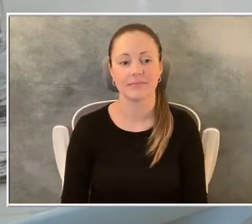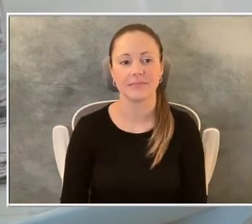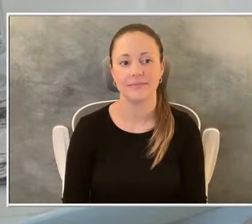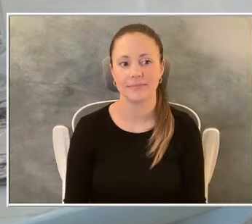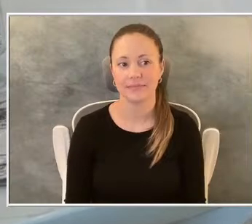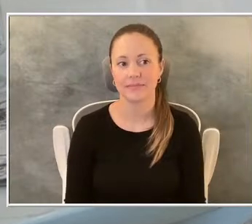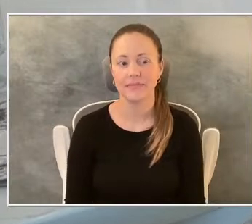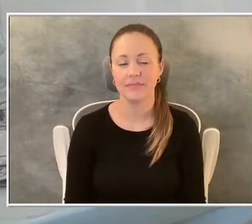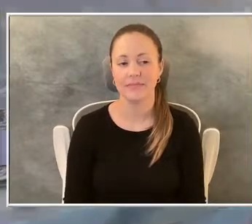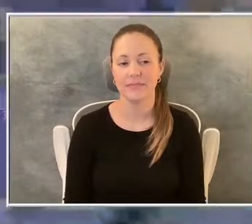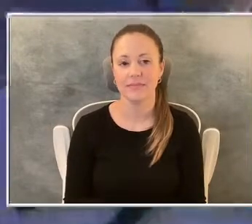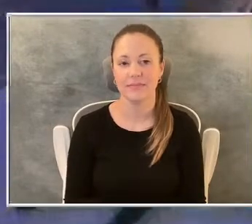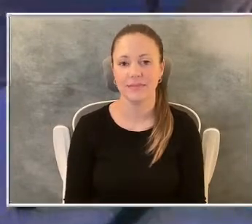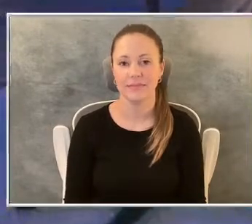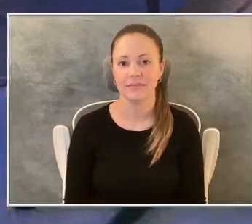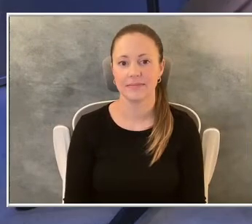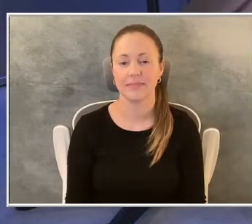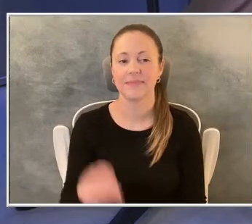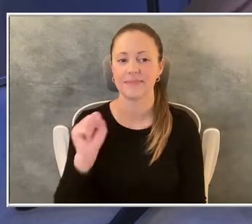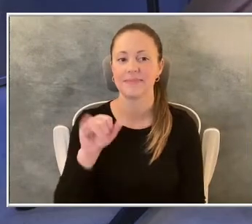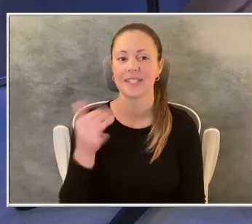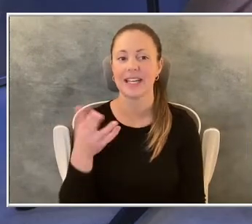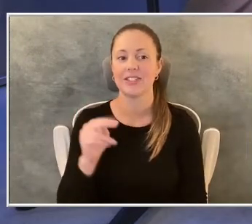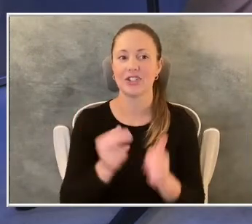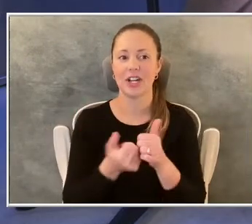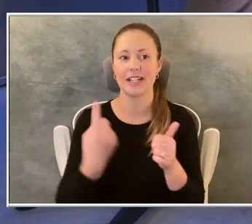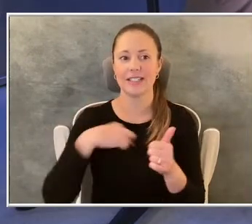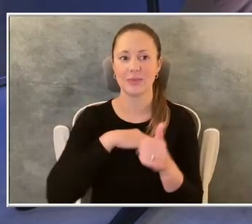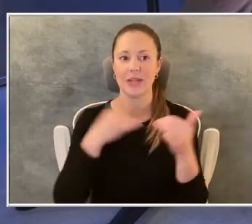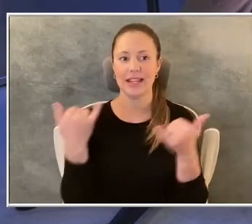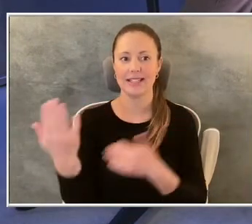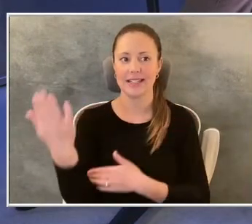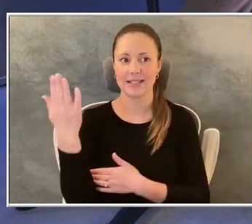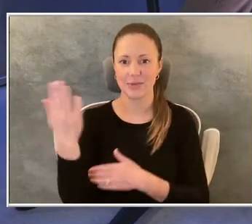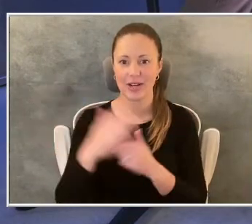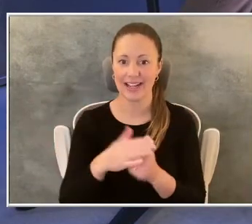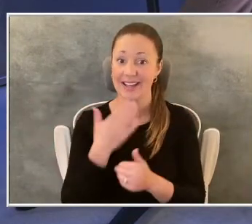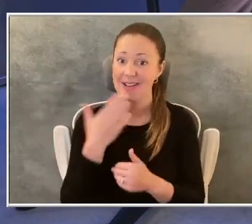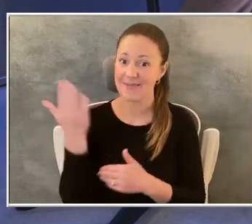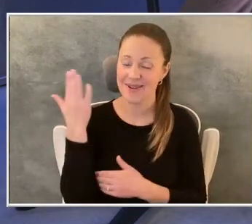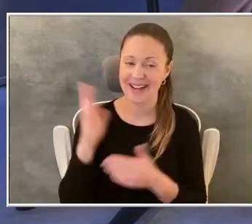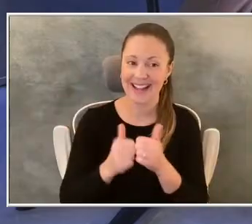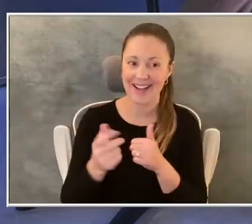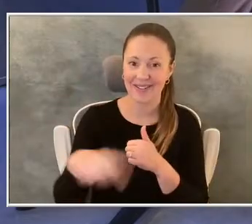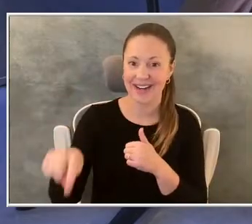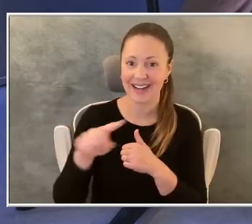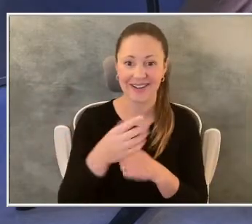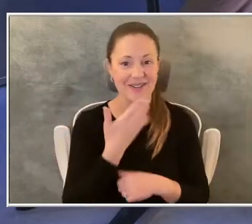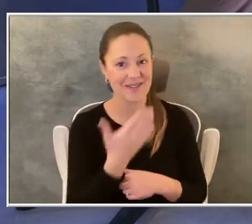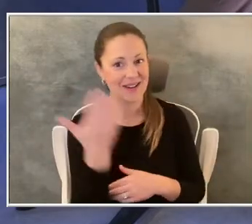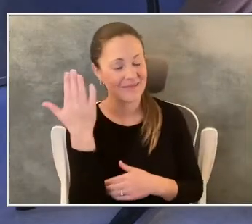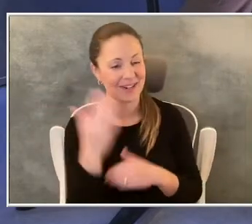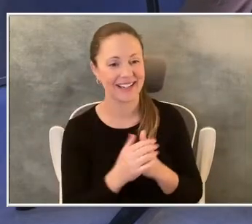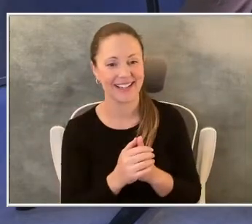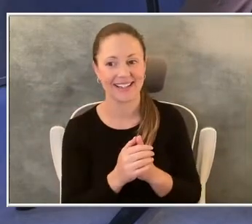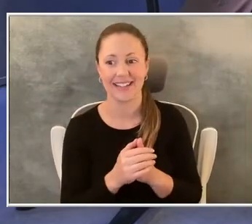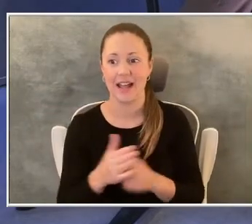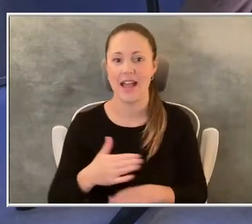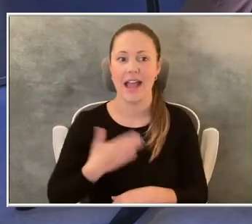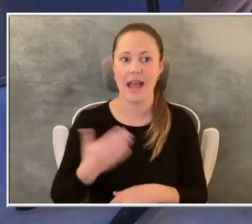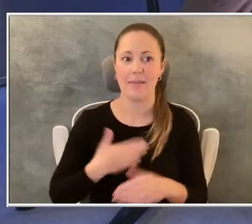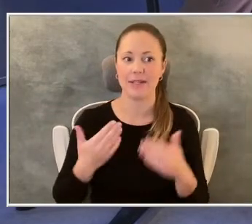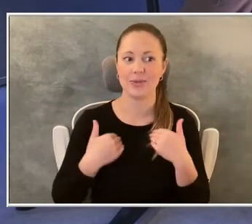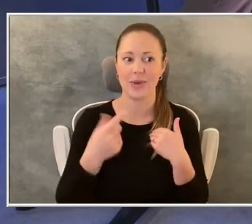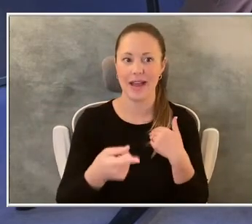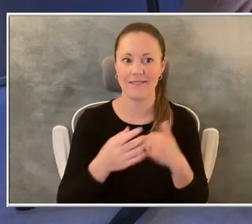certainly does. And John is with us in studio this morning. Good morning. How are you? Good morning. How are you? I am good. We're so glad to have you